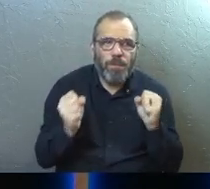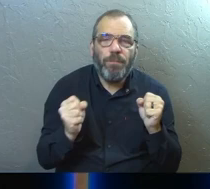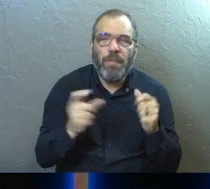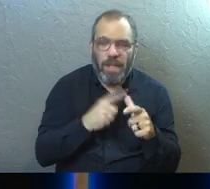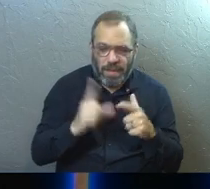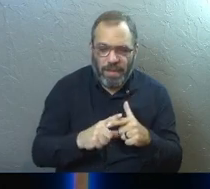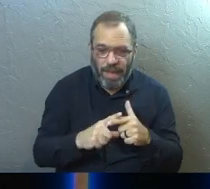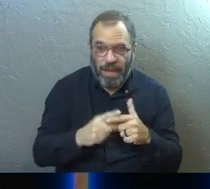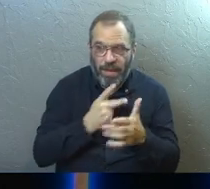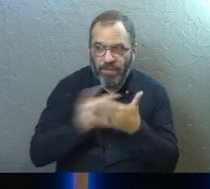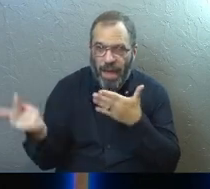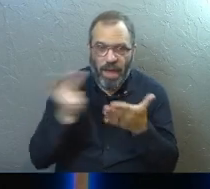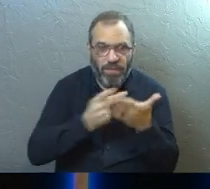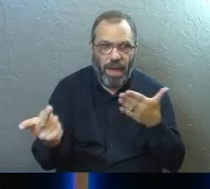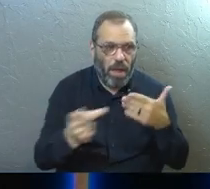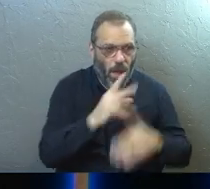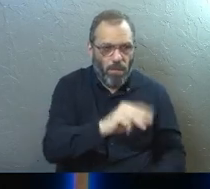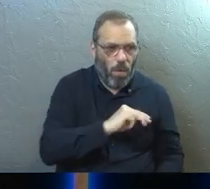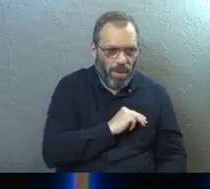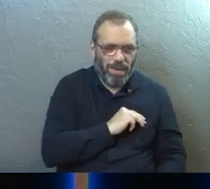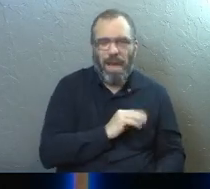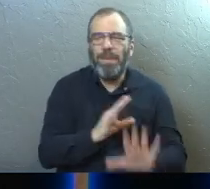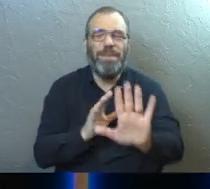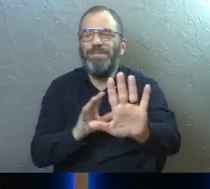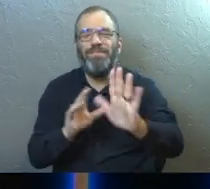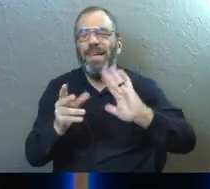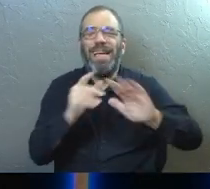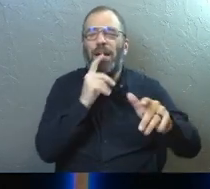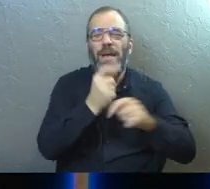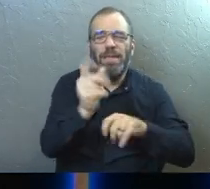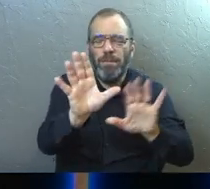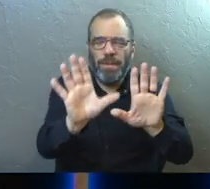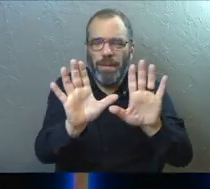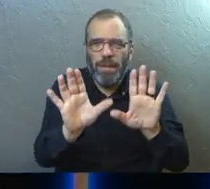and then go and fail morally for the rest of your life. I'm joking. That's not what I mean.